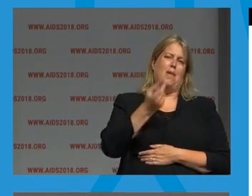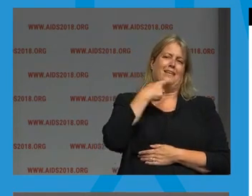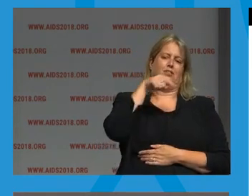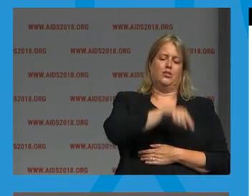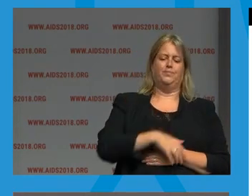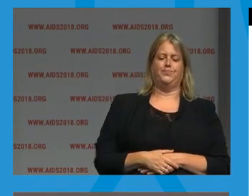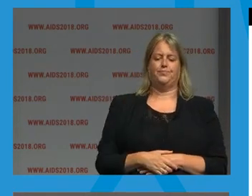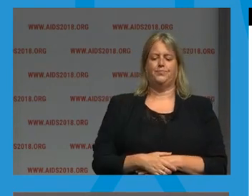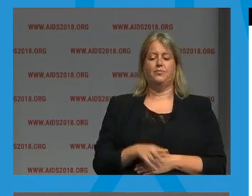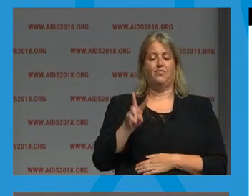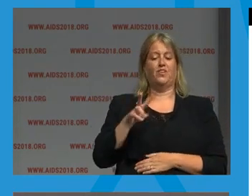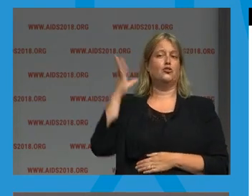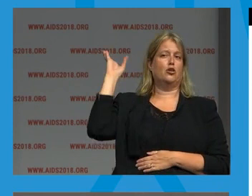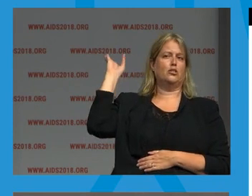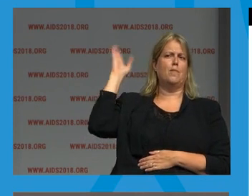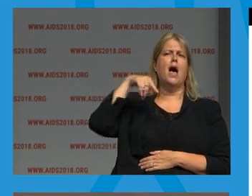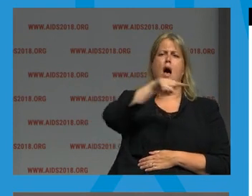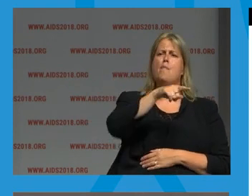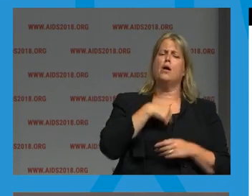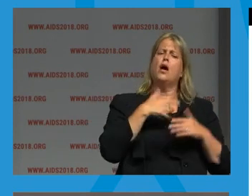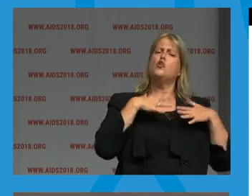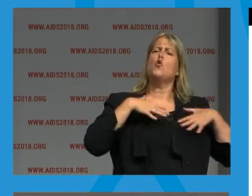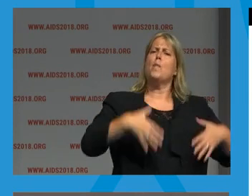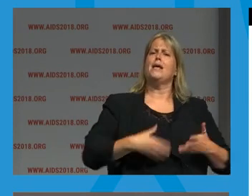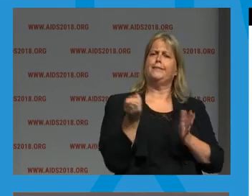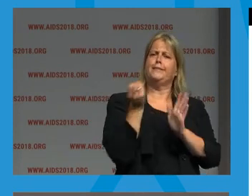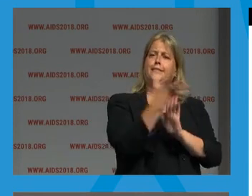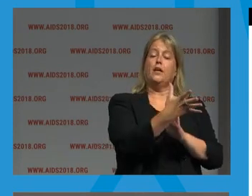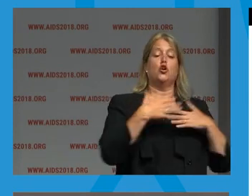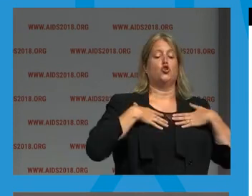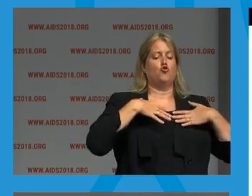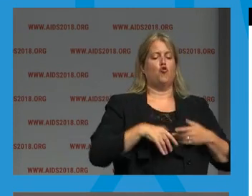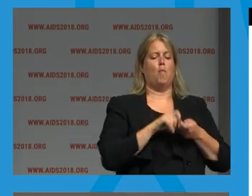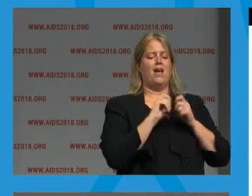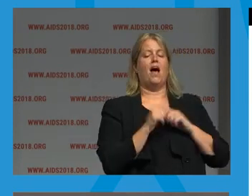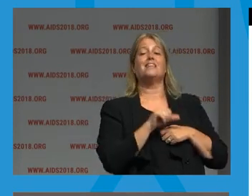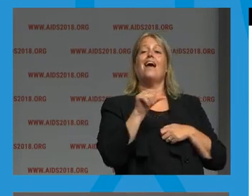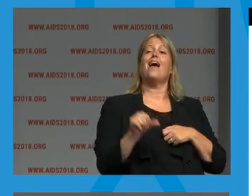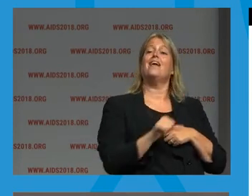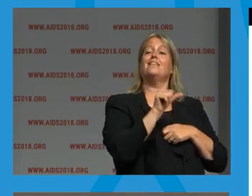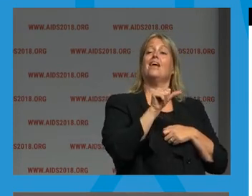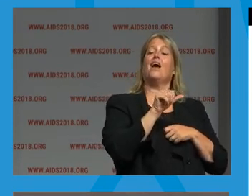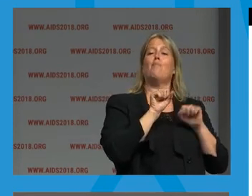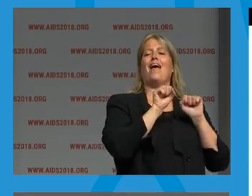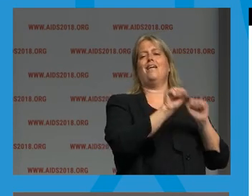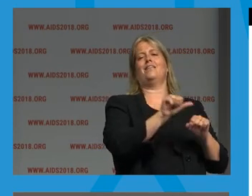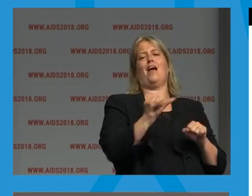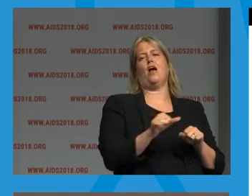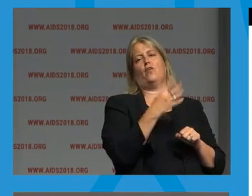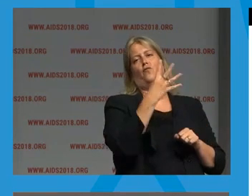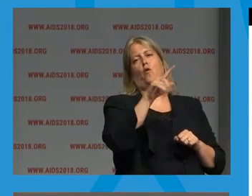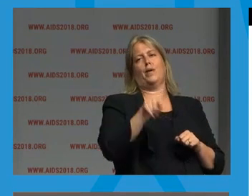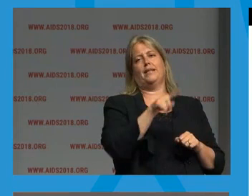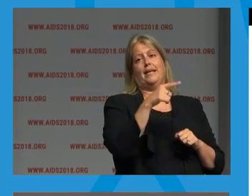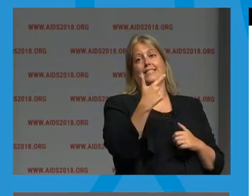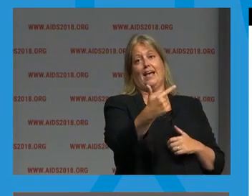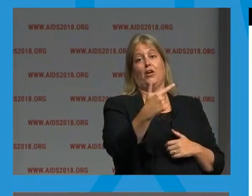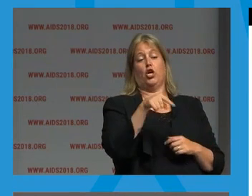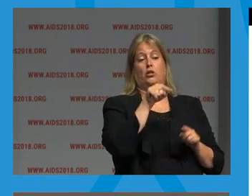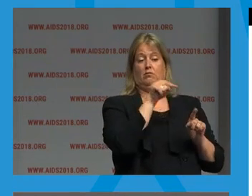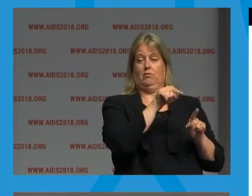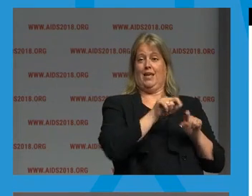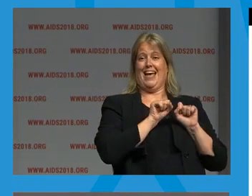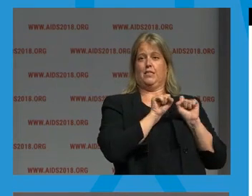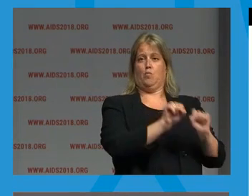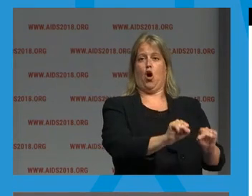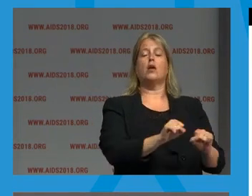Why vedolizumab? Vedolizumab is a humanized anti-alpha-4 beta-7 monoclonal antibody that has been approved by